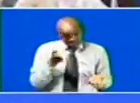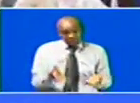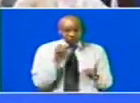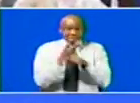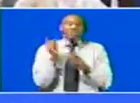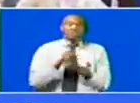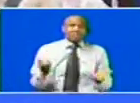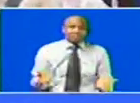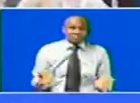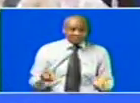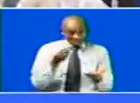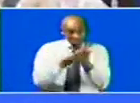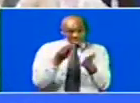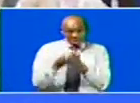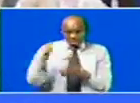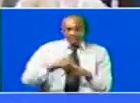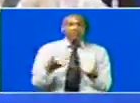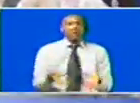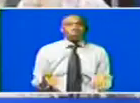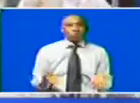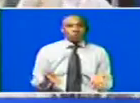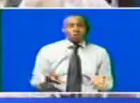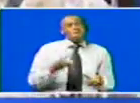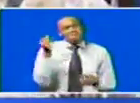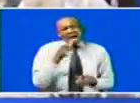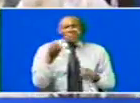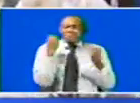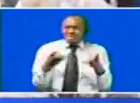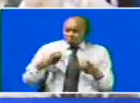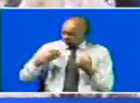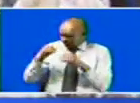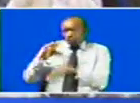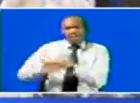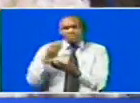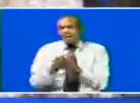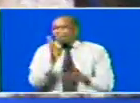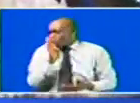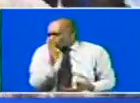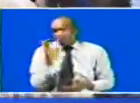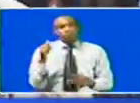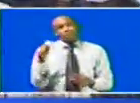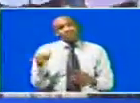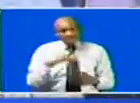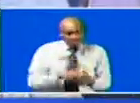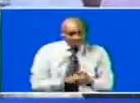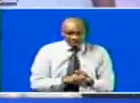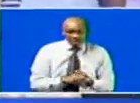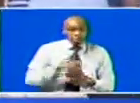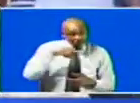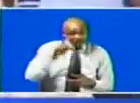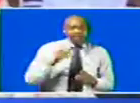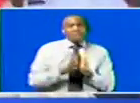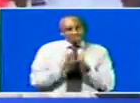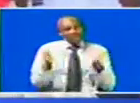December that the money is coming to us. For all those months, we have been trying to get money for development. We can't. It means that you're doing a public